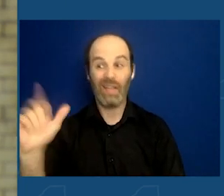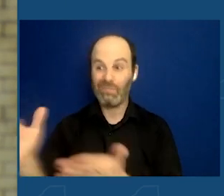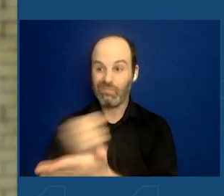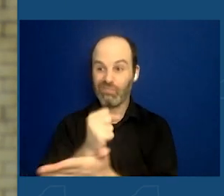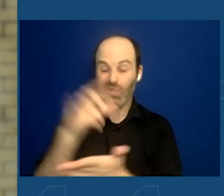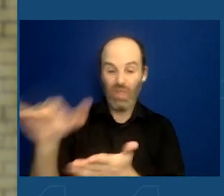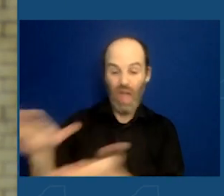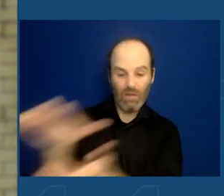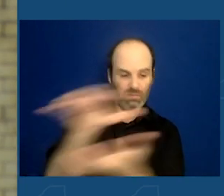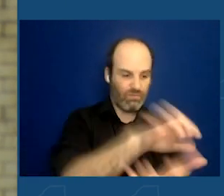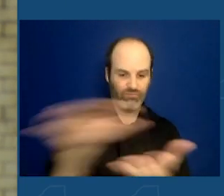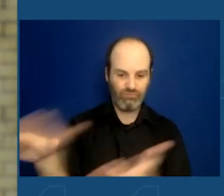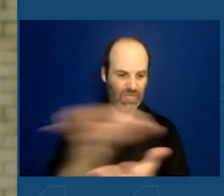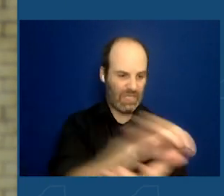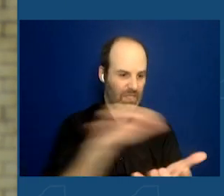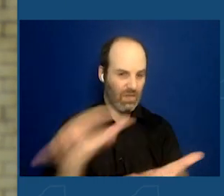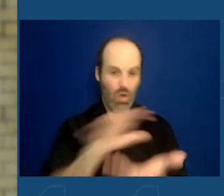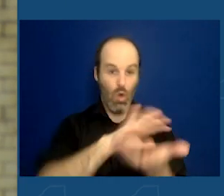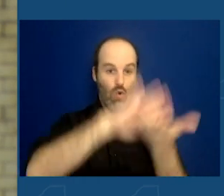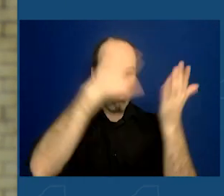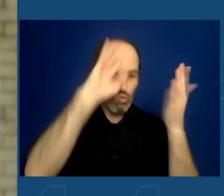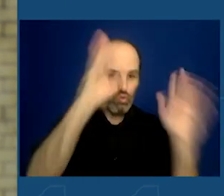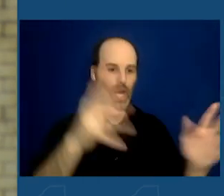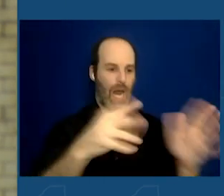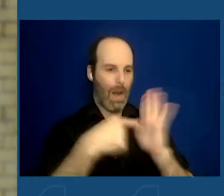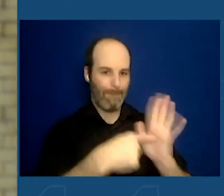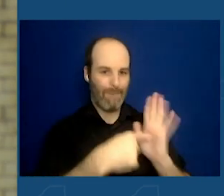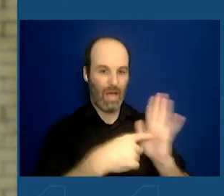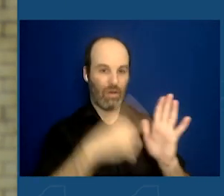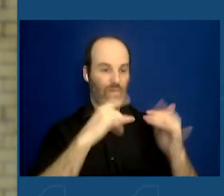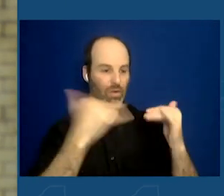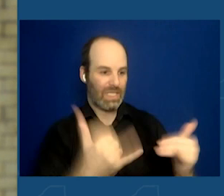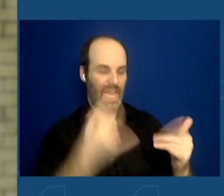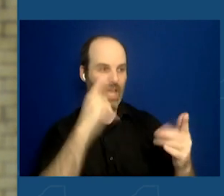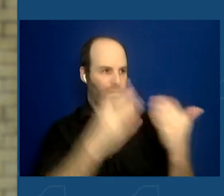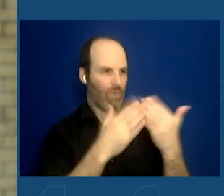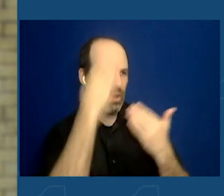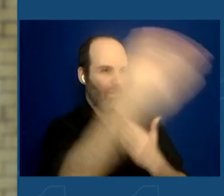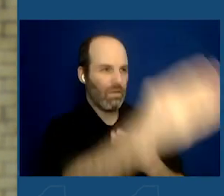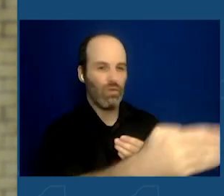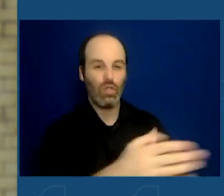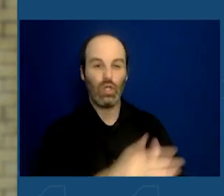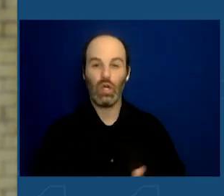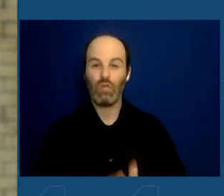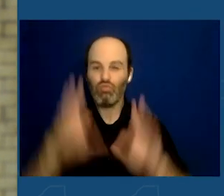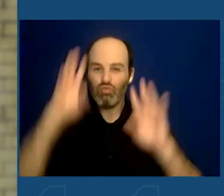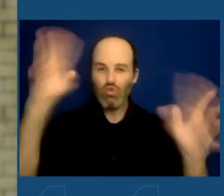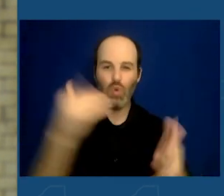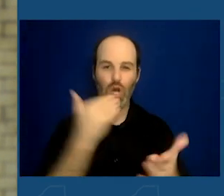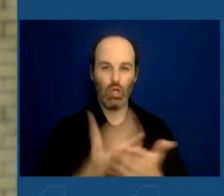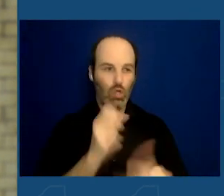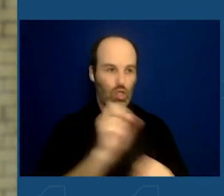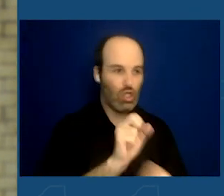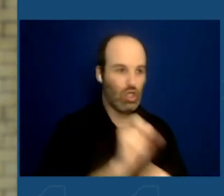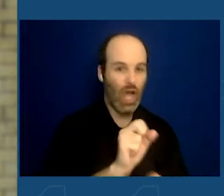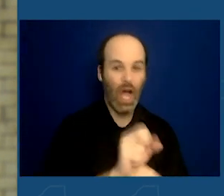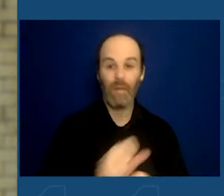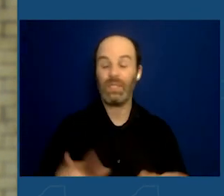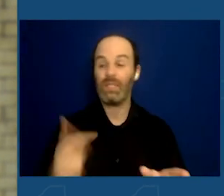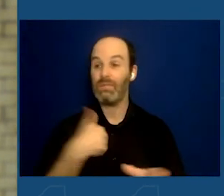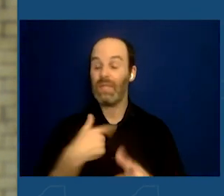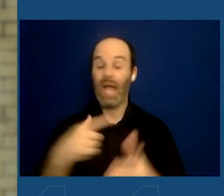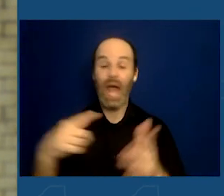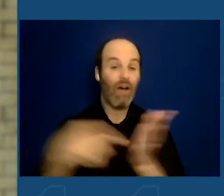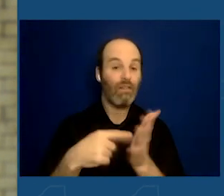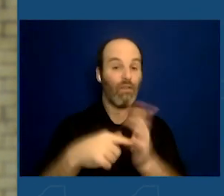today and a model for the future. She's creating a model that's going to create good jobs, create more housing stock, and create affordable housing. And that's what we